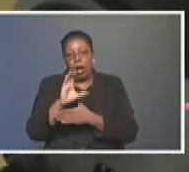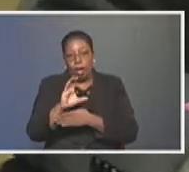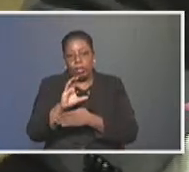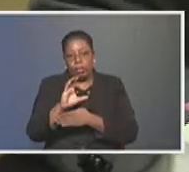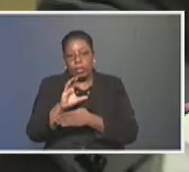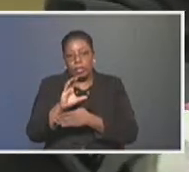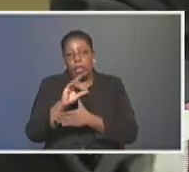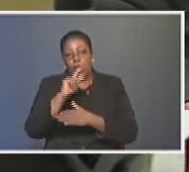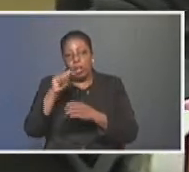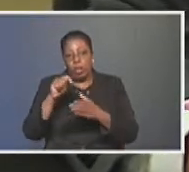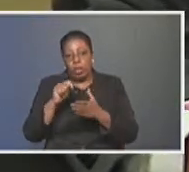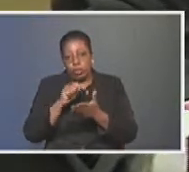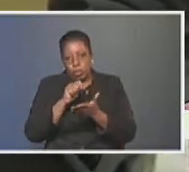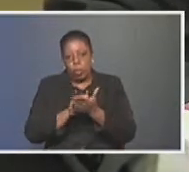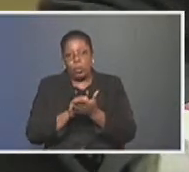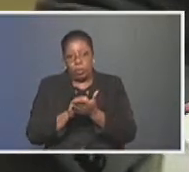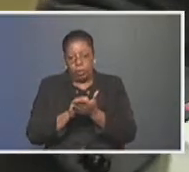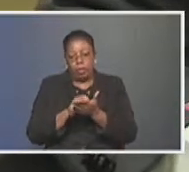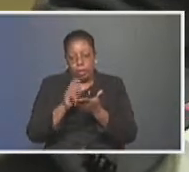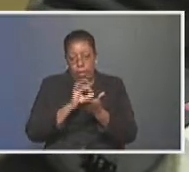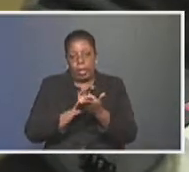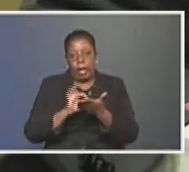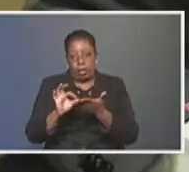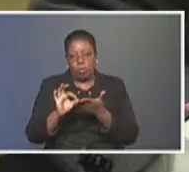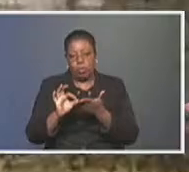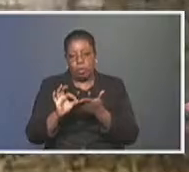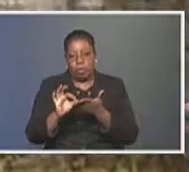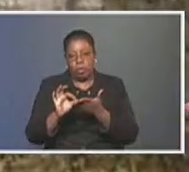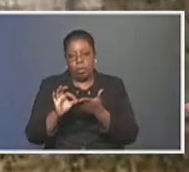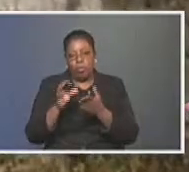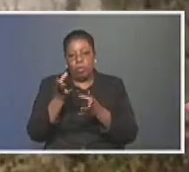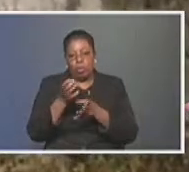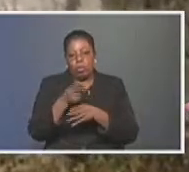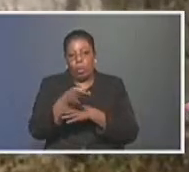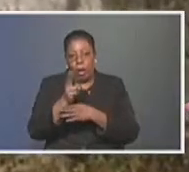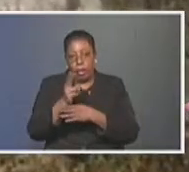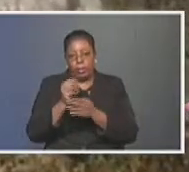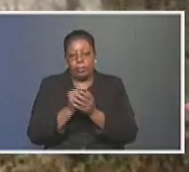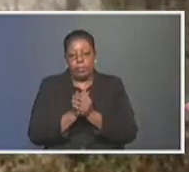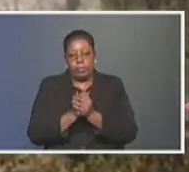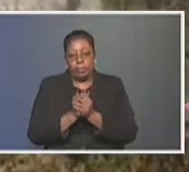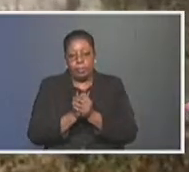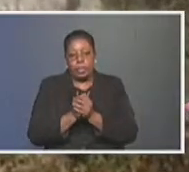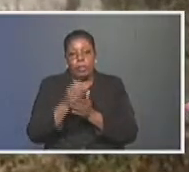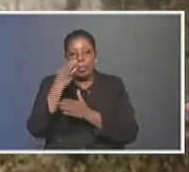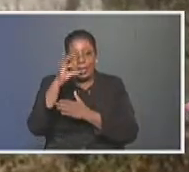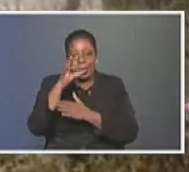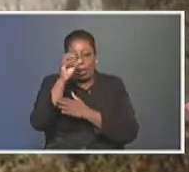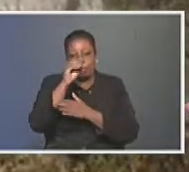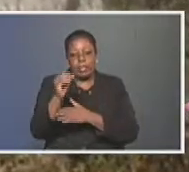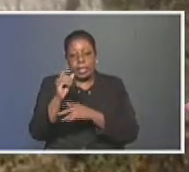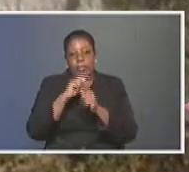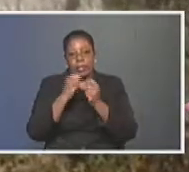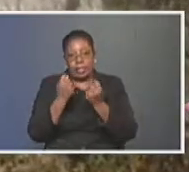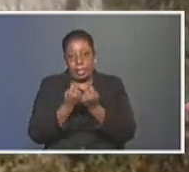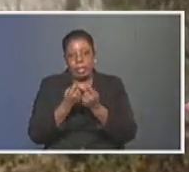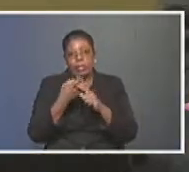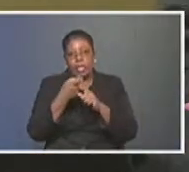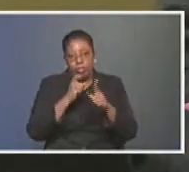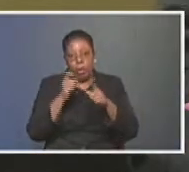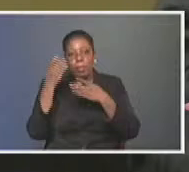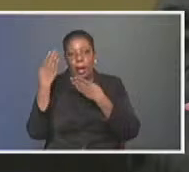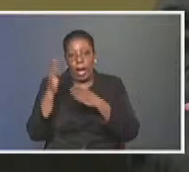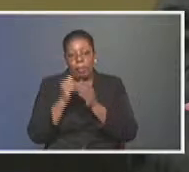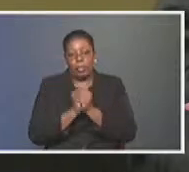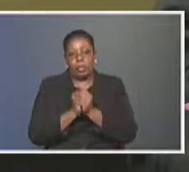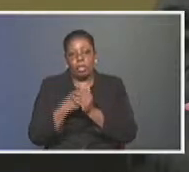we will be employing. So that's the total count. And practically 99% of our team is actually from the Bahamas itself.